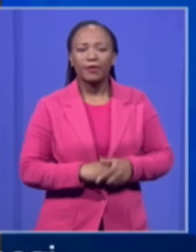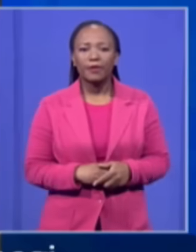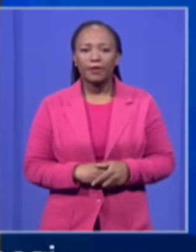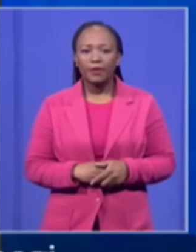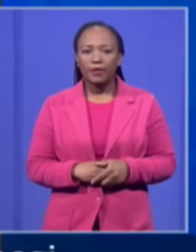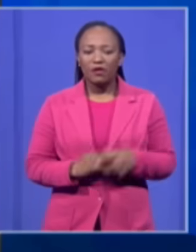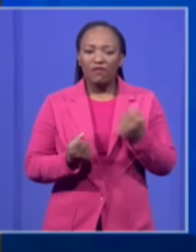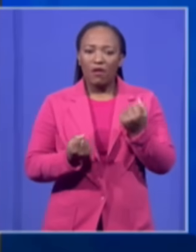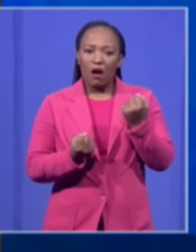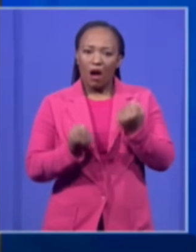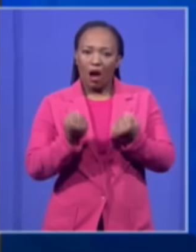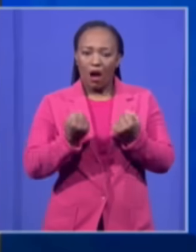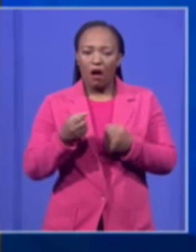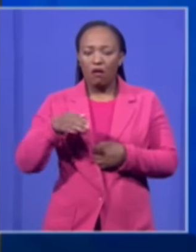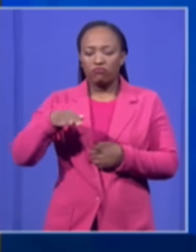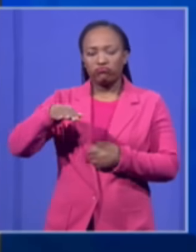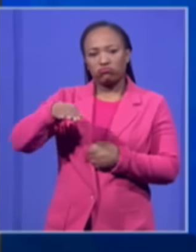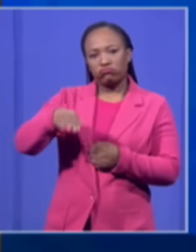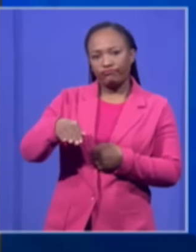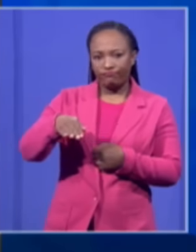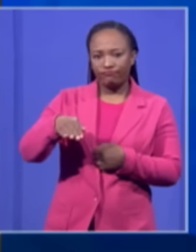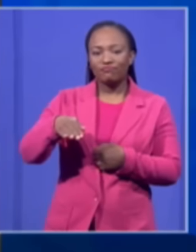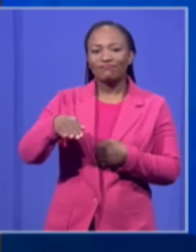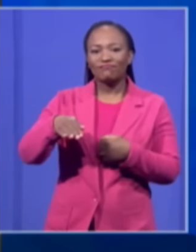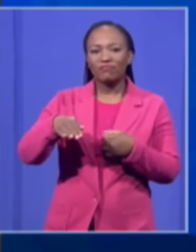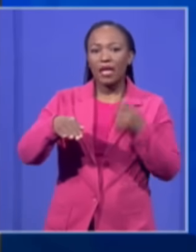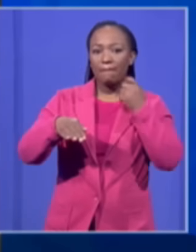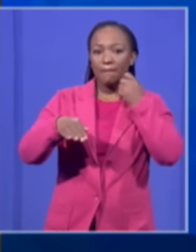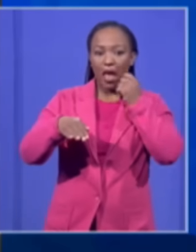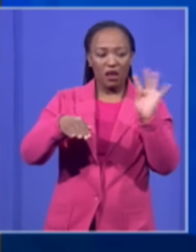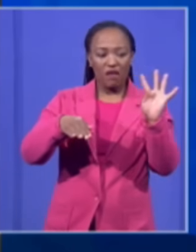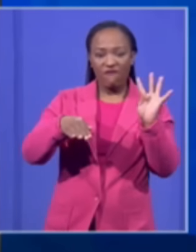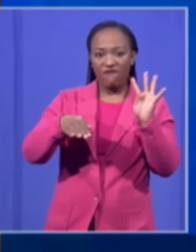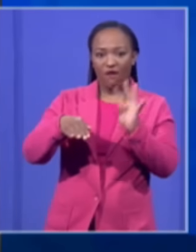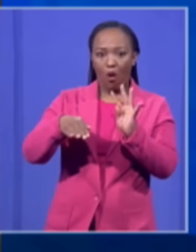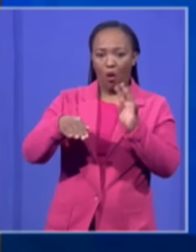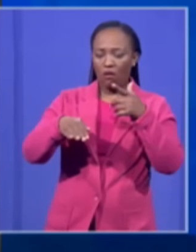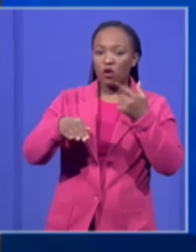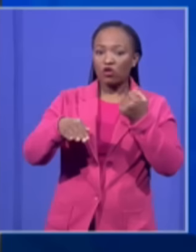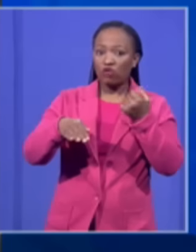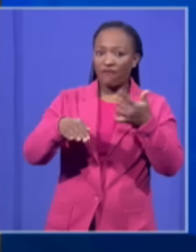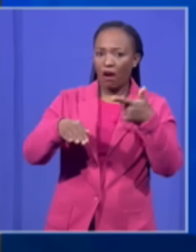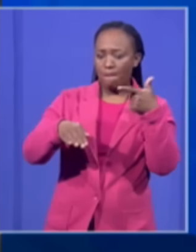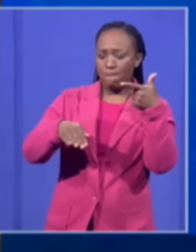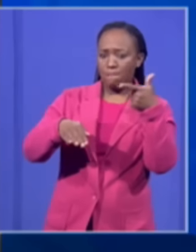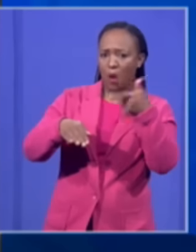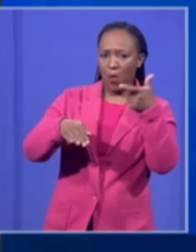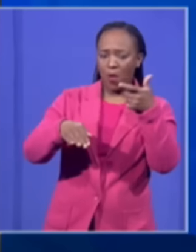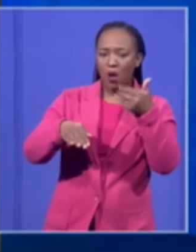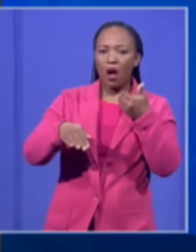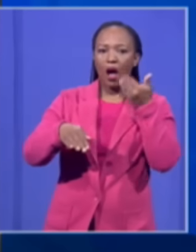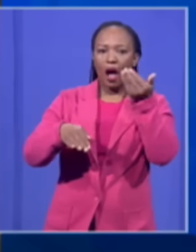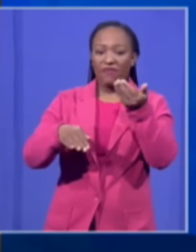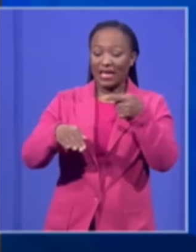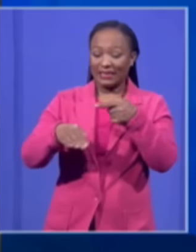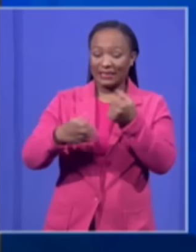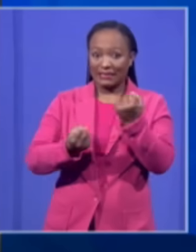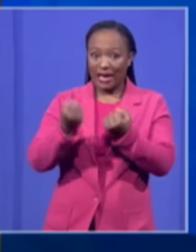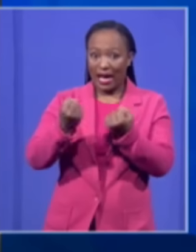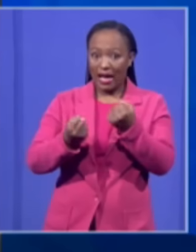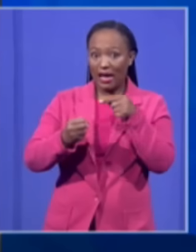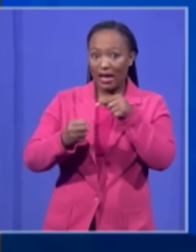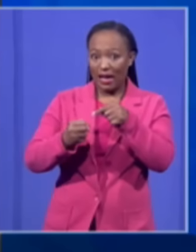the entrance when about 4 men approached the driver and shot at him before torching the vehicle. Another vehicle which